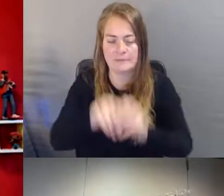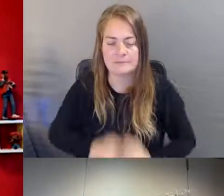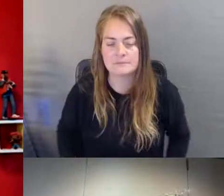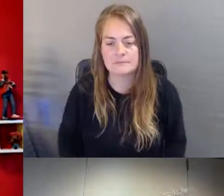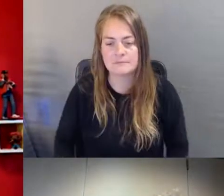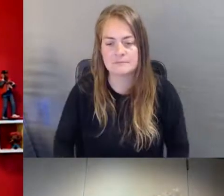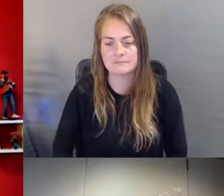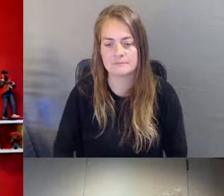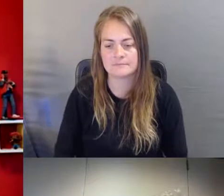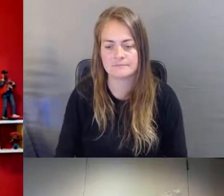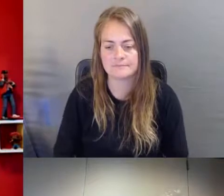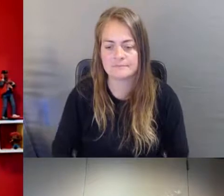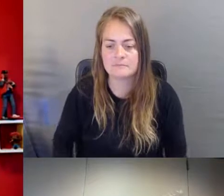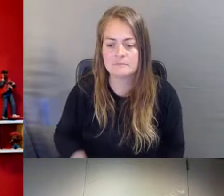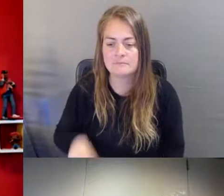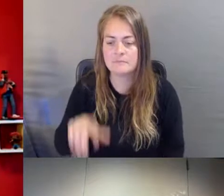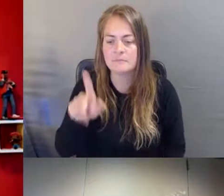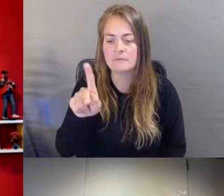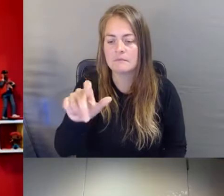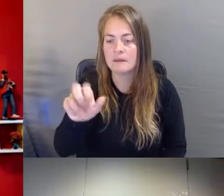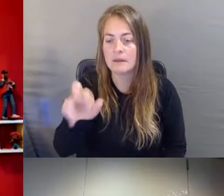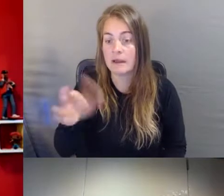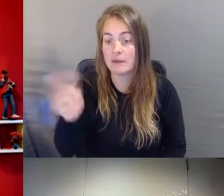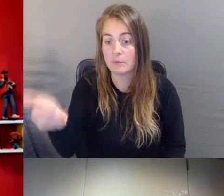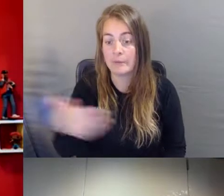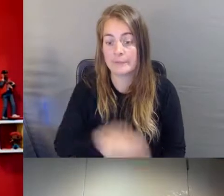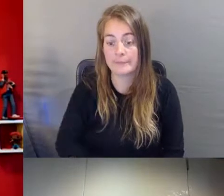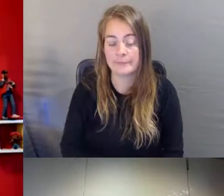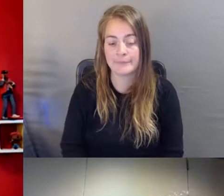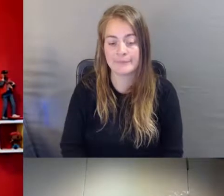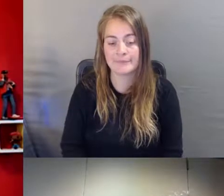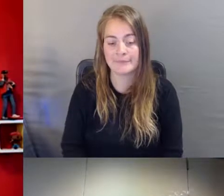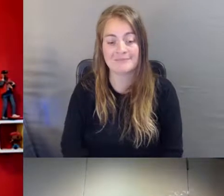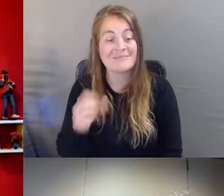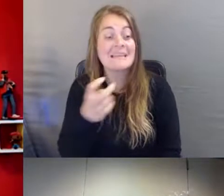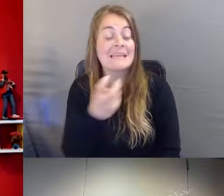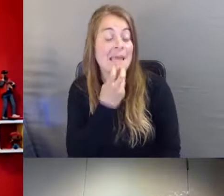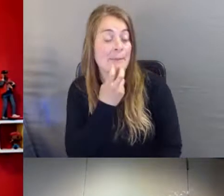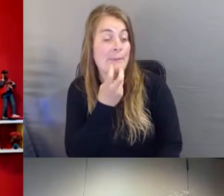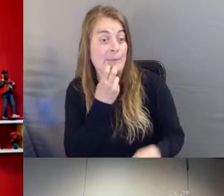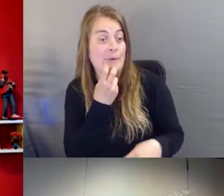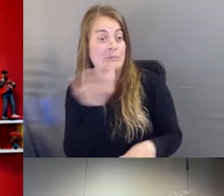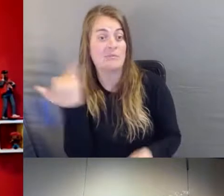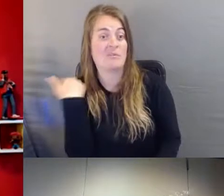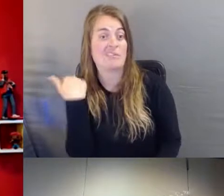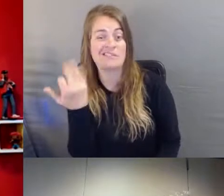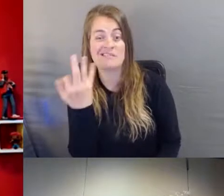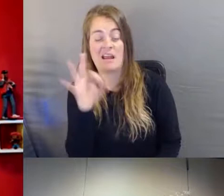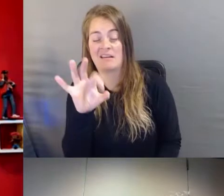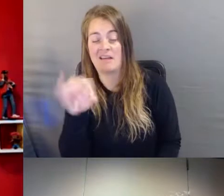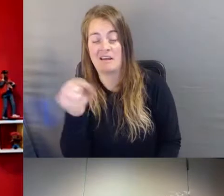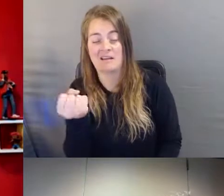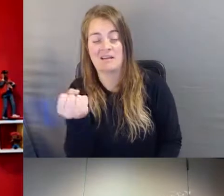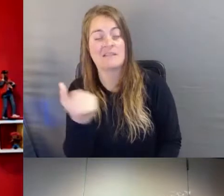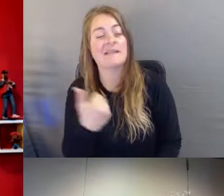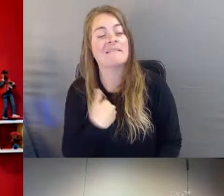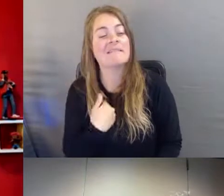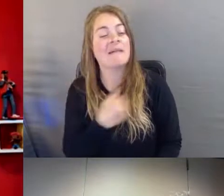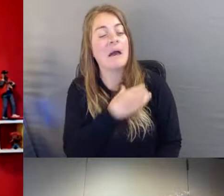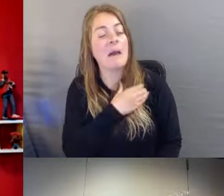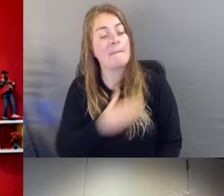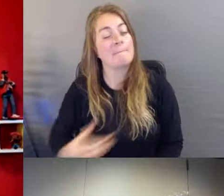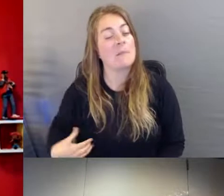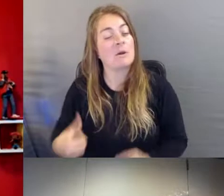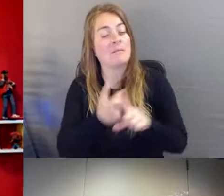Okay, and Kyler, you can go ahead. In Kamloops in the mid-1990s, there was an enlightened mayor who